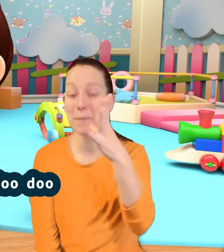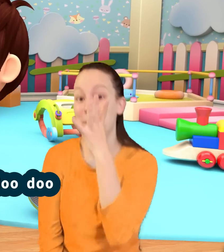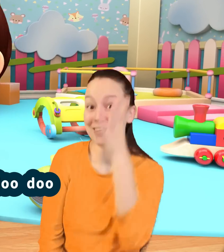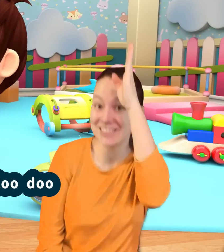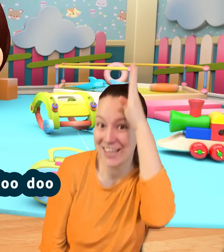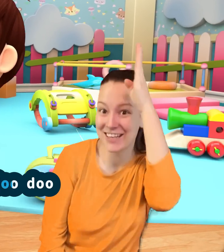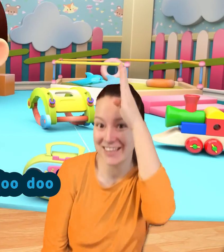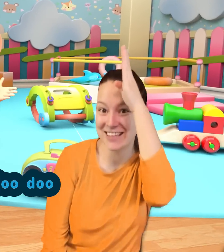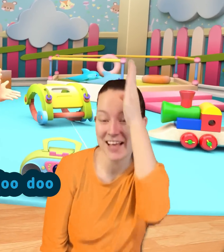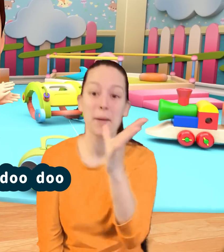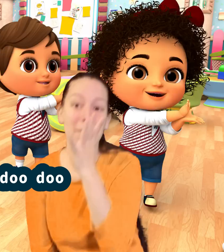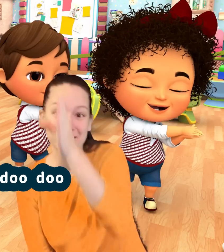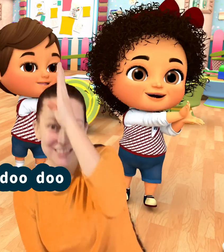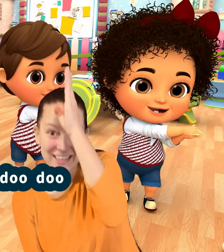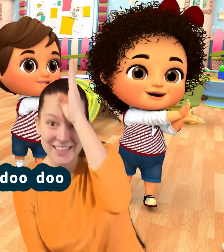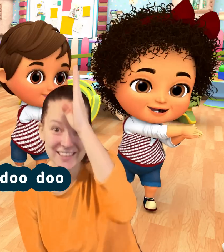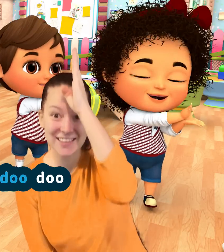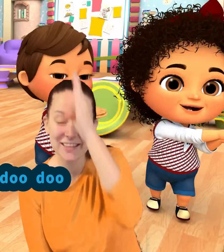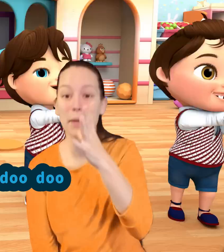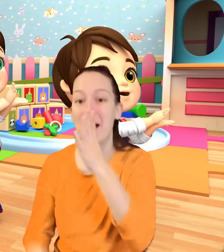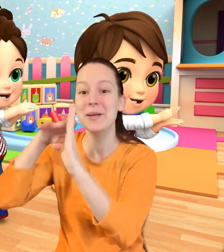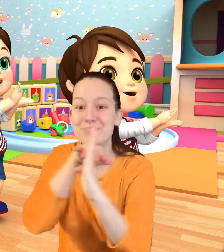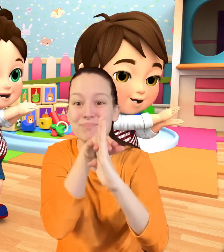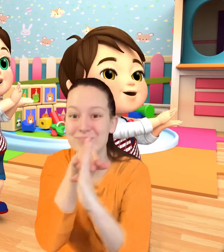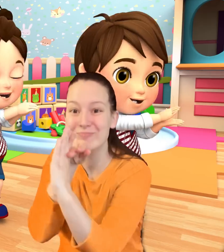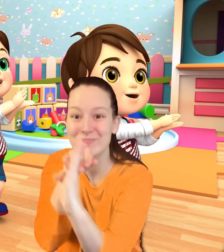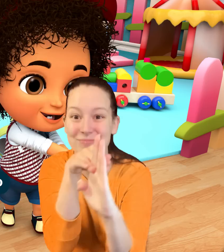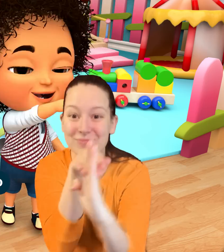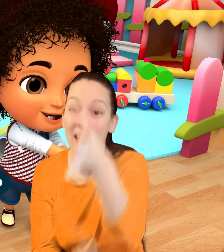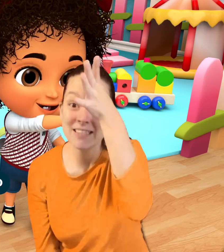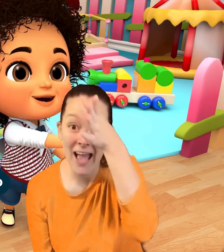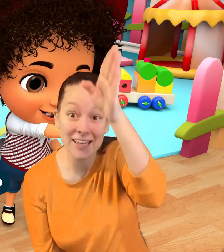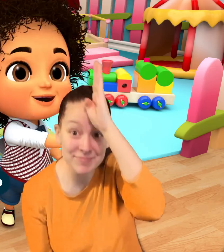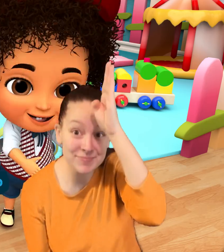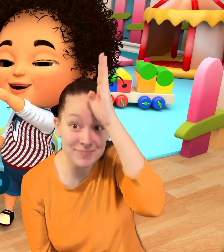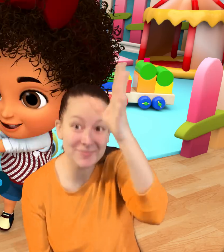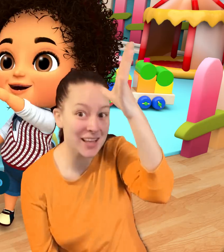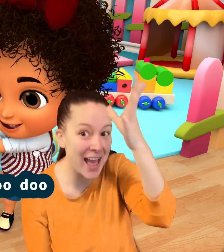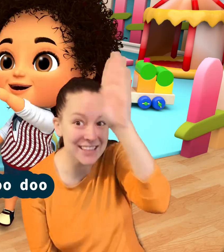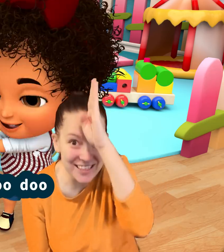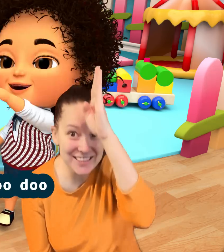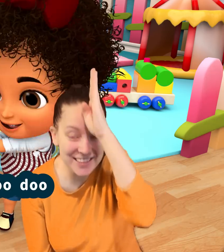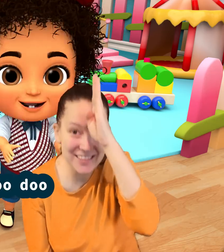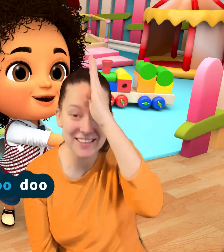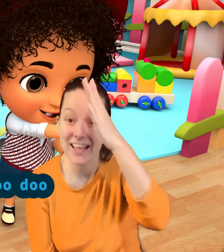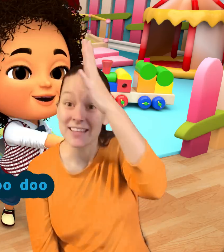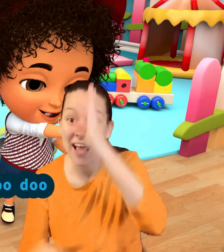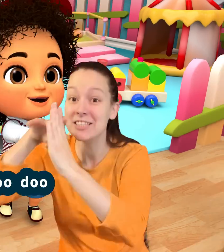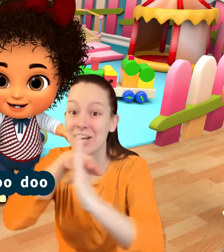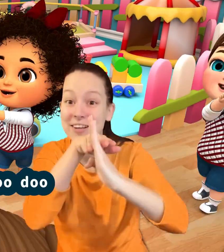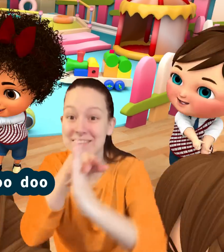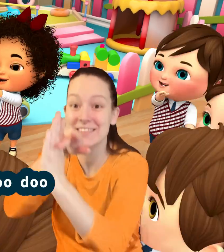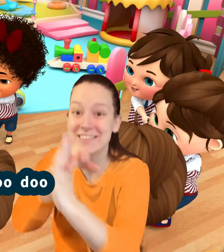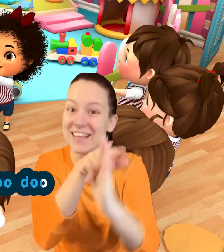doo doo doo doo doo mommy shark doo doo doo doo doo doo mommy shark doo doo doo doo doo doo mommy shark daddy shark doo do doo doo doo daddy shark doo do doo doo doo